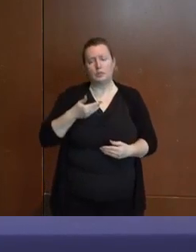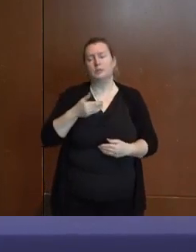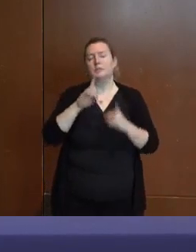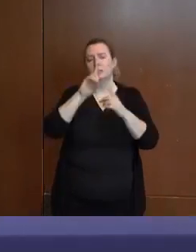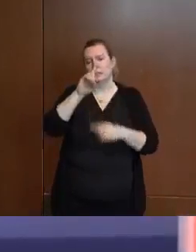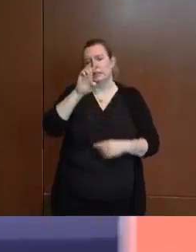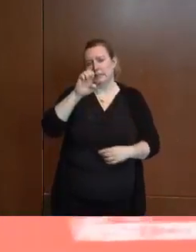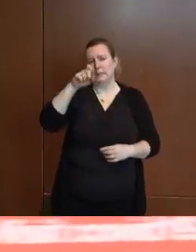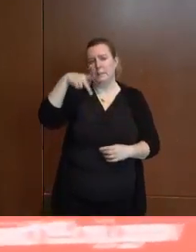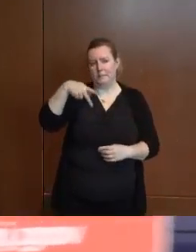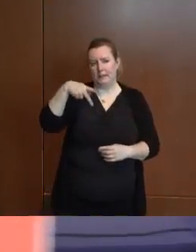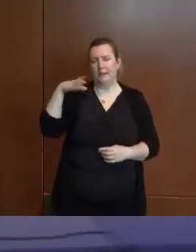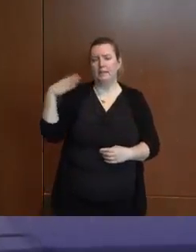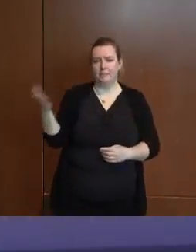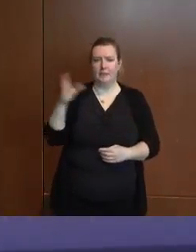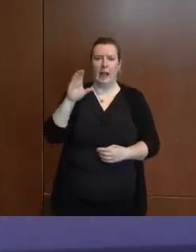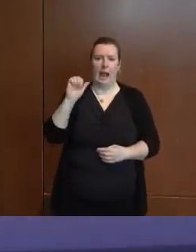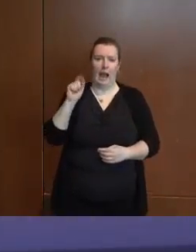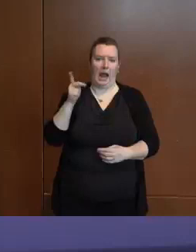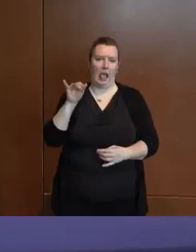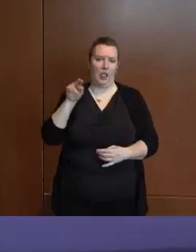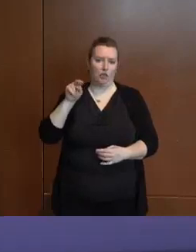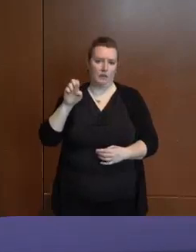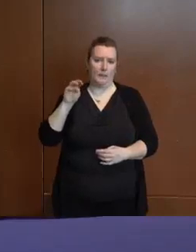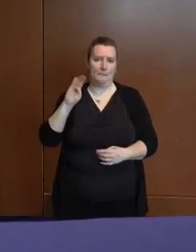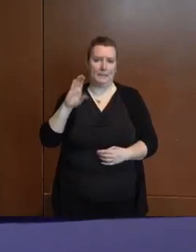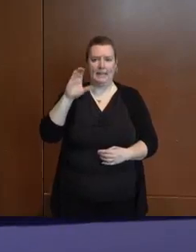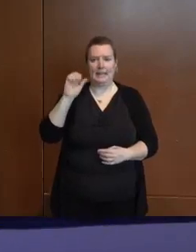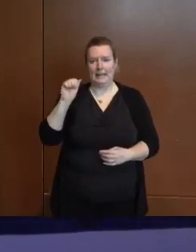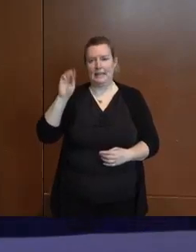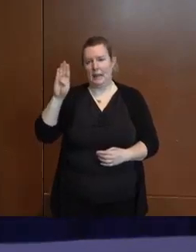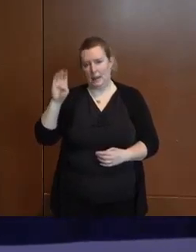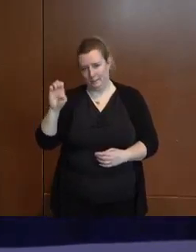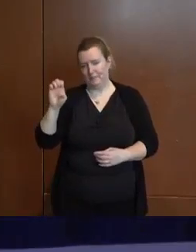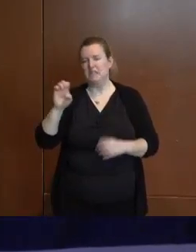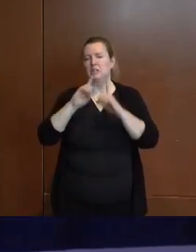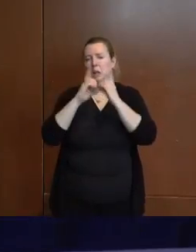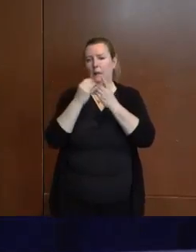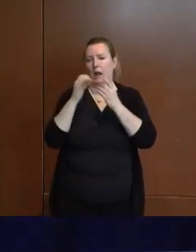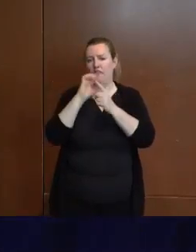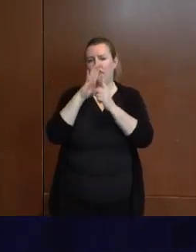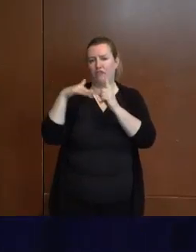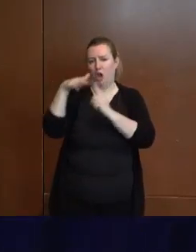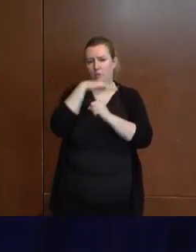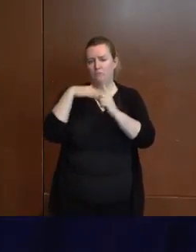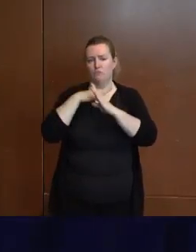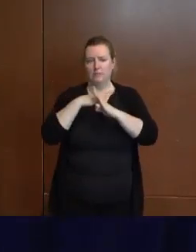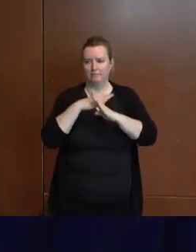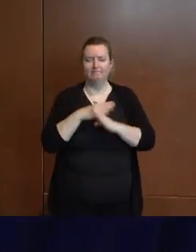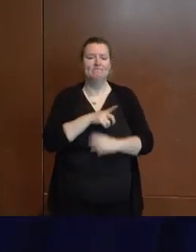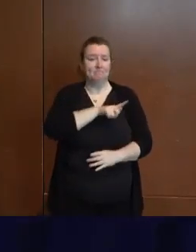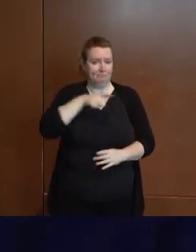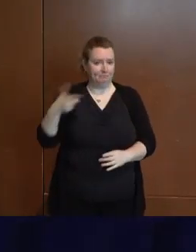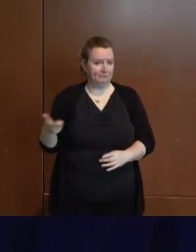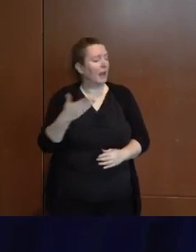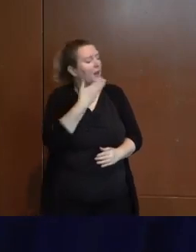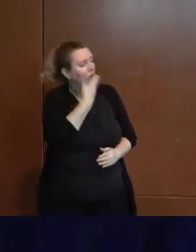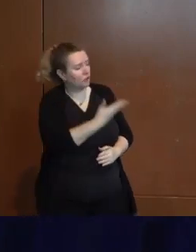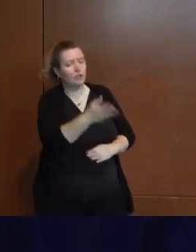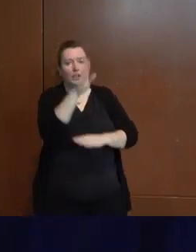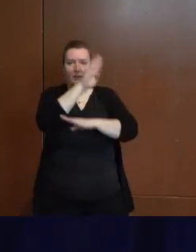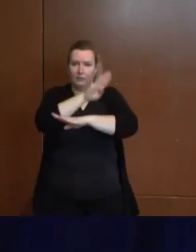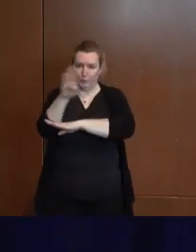McCabe. Thank you, Governor. And good afternoon, everyone. Today I'd like to bring your attention to just